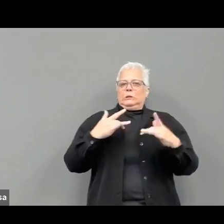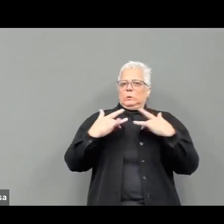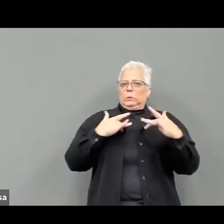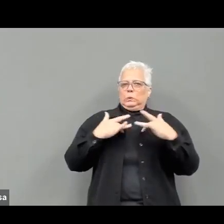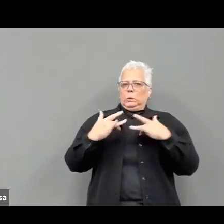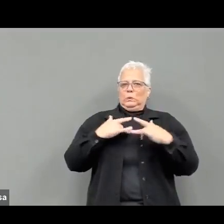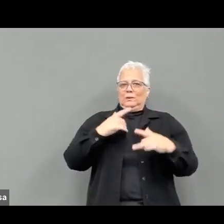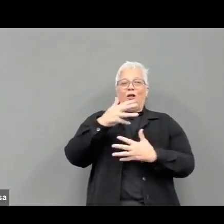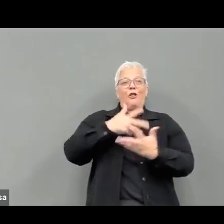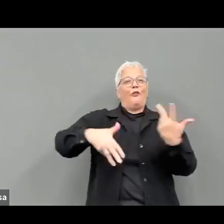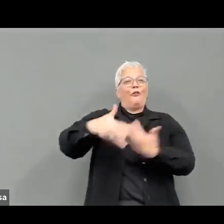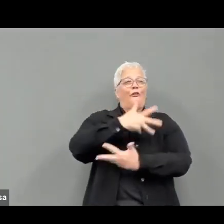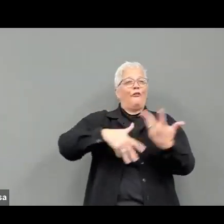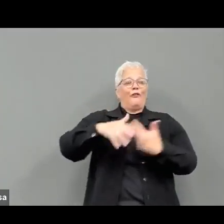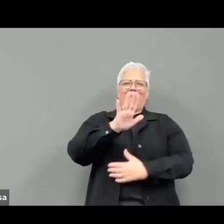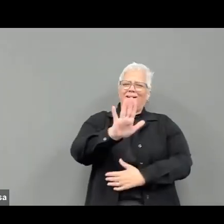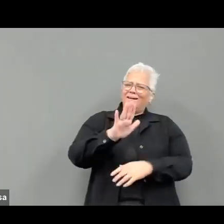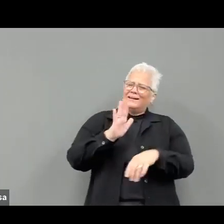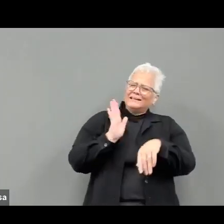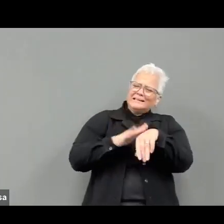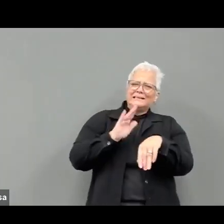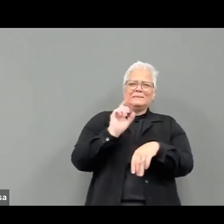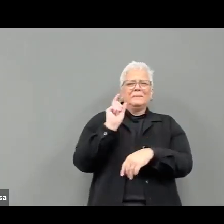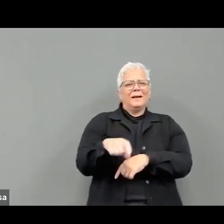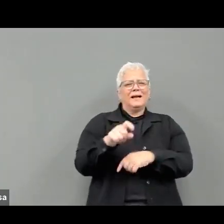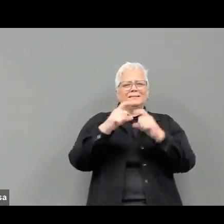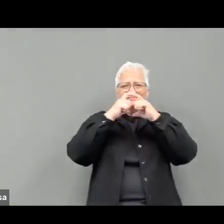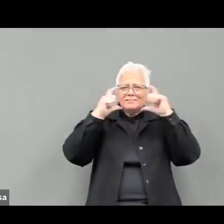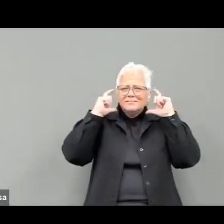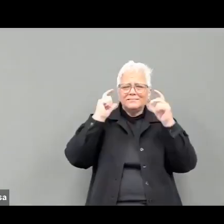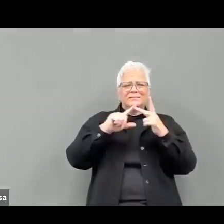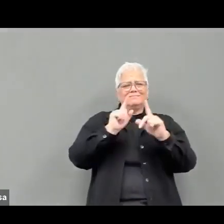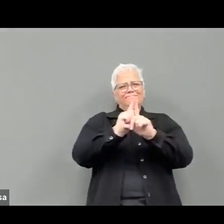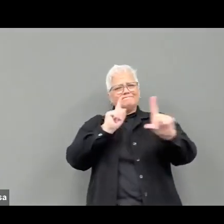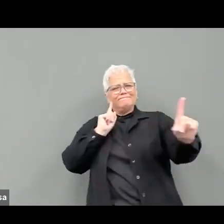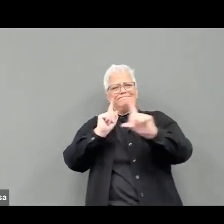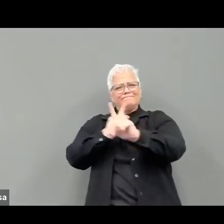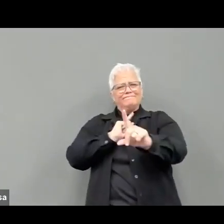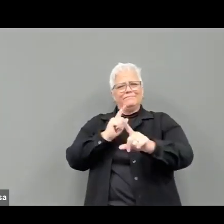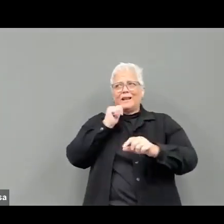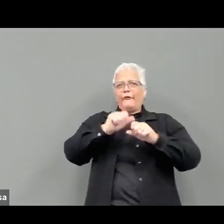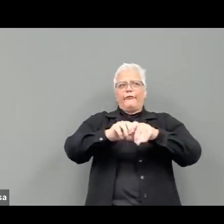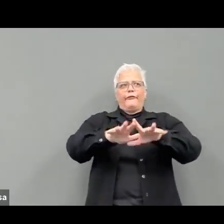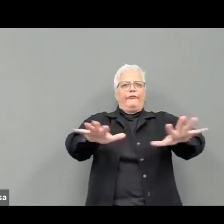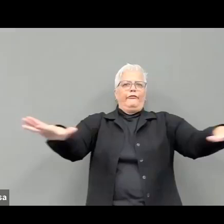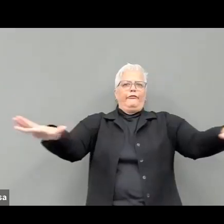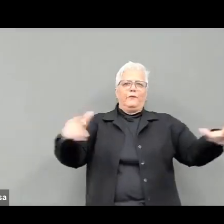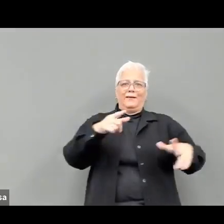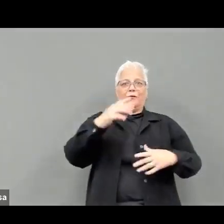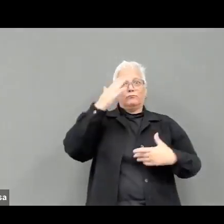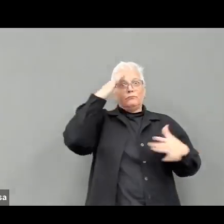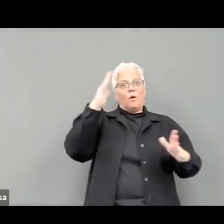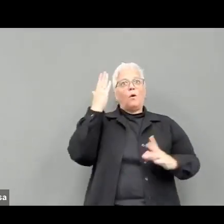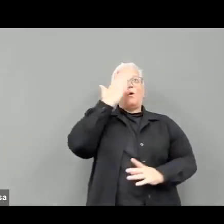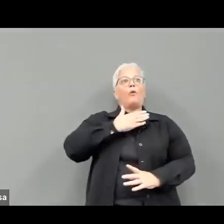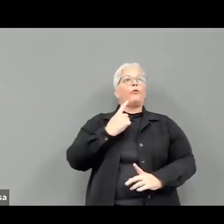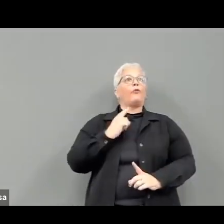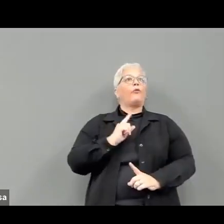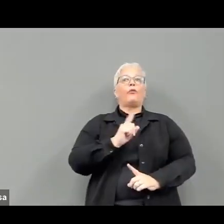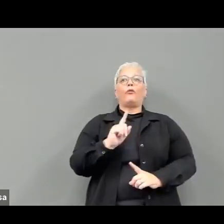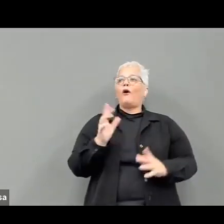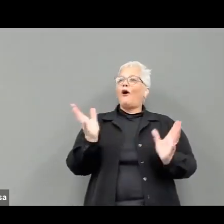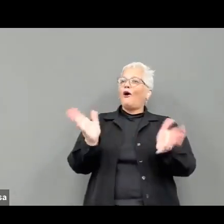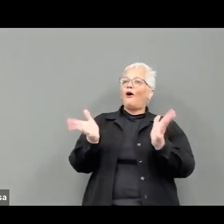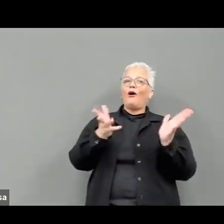and I'll be watching the Super Bowl at home with my wife and cheering for the Kansas City Chiefs this year since my Packers didn't make the game. You know, normally we